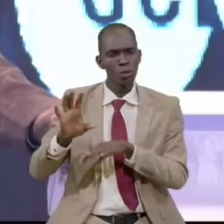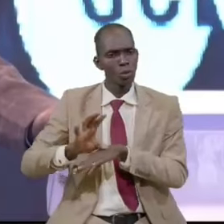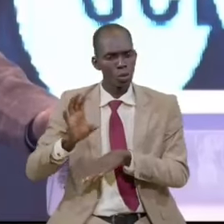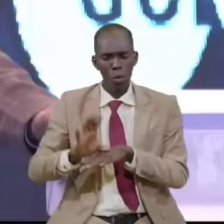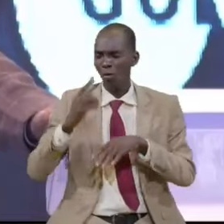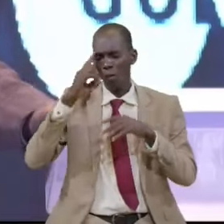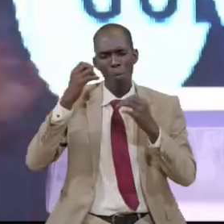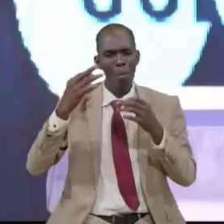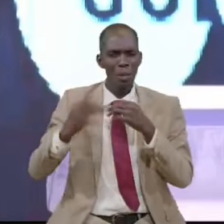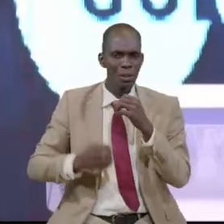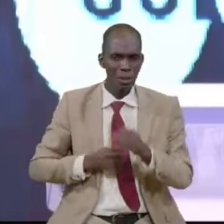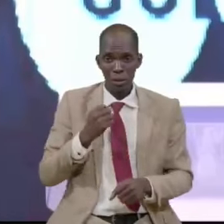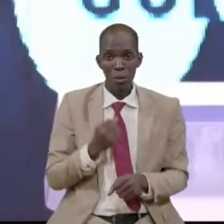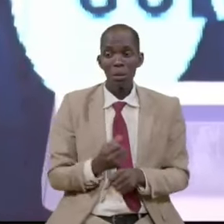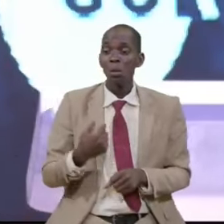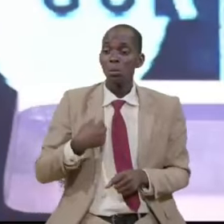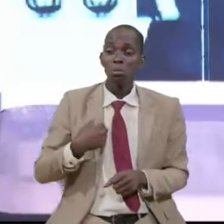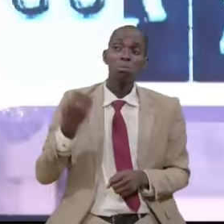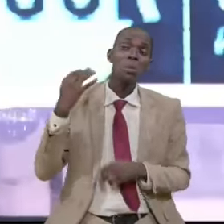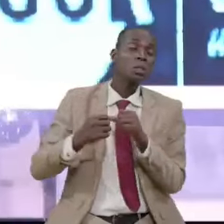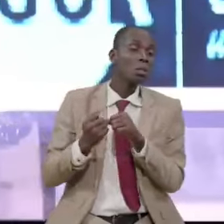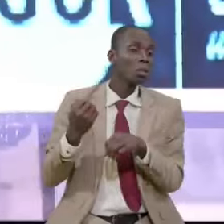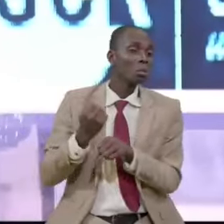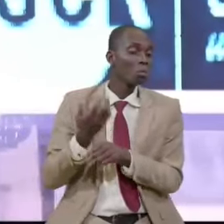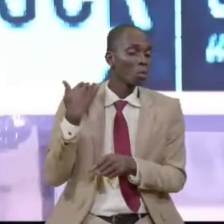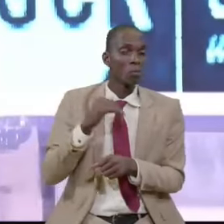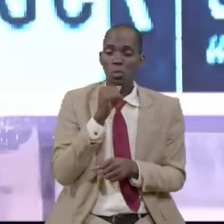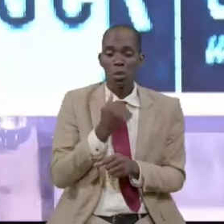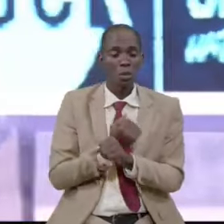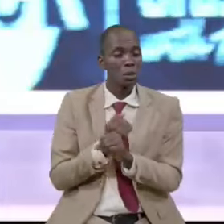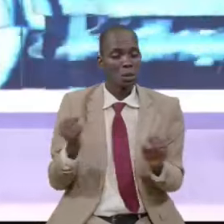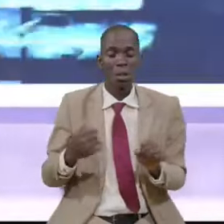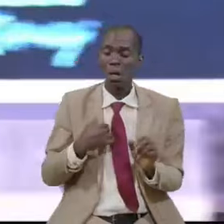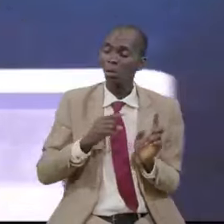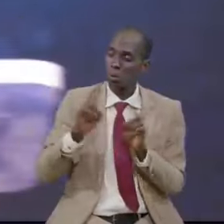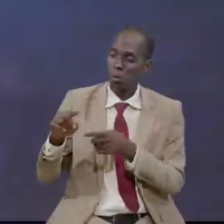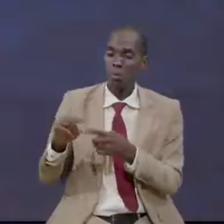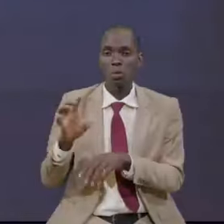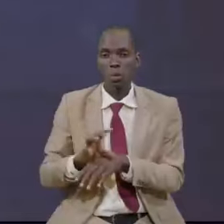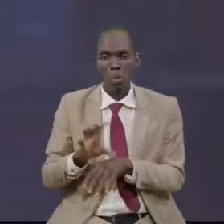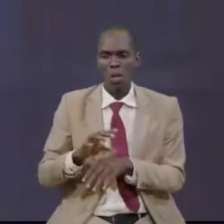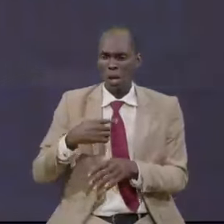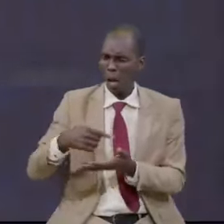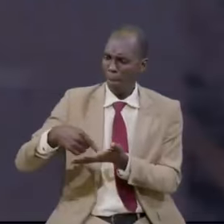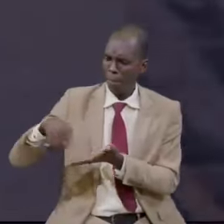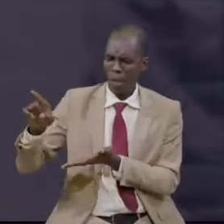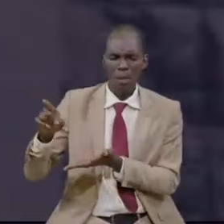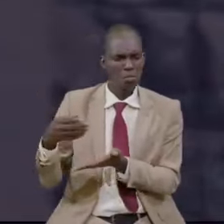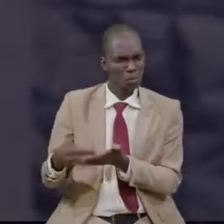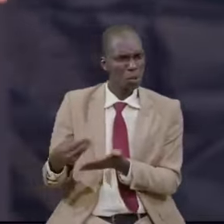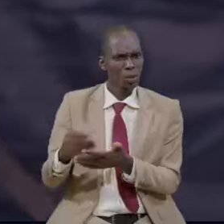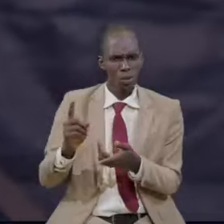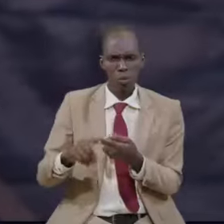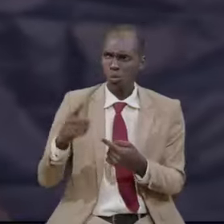I go to church. That's not enough. I paid the pastor's deal. I think I did that a lot of times. The